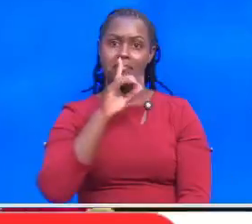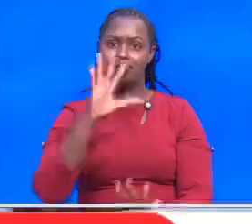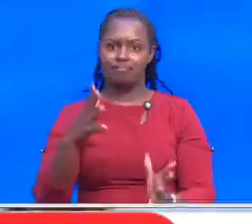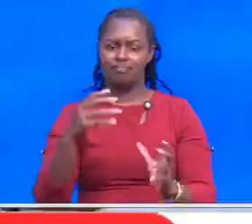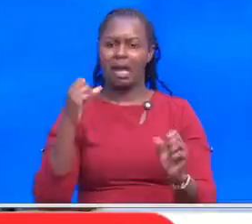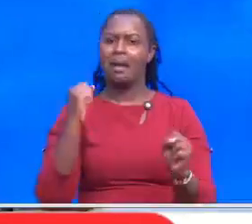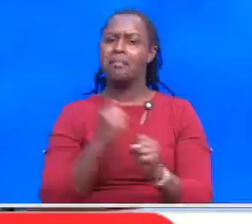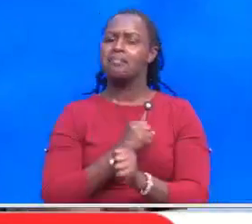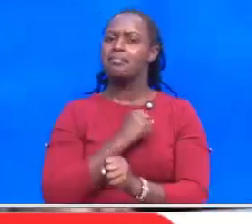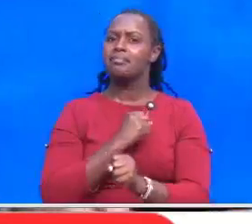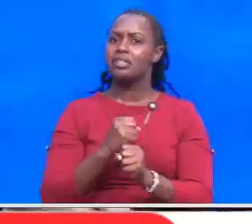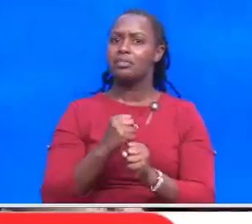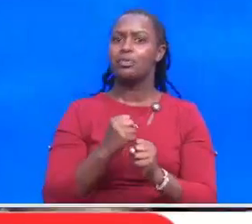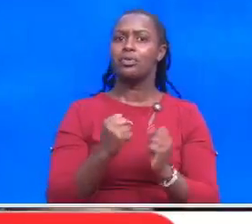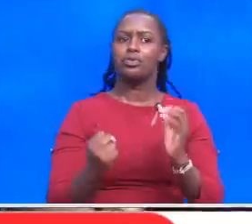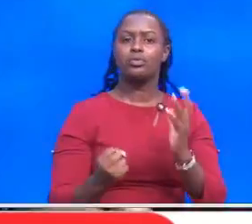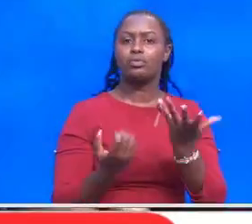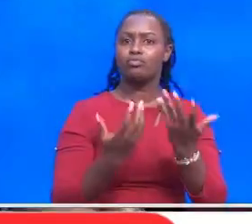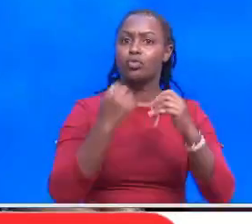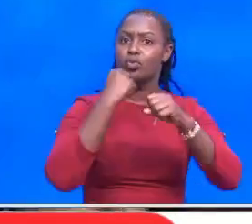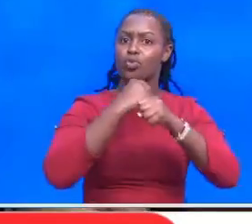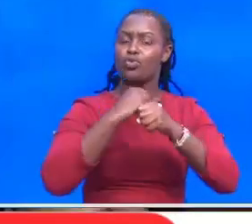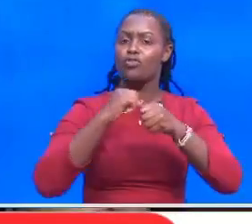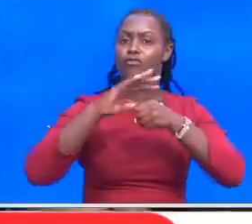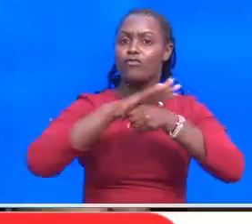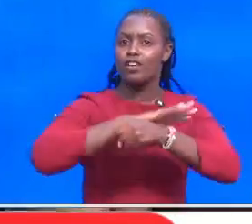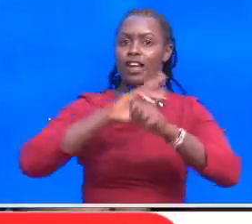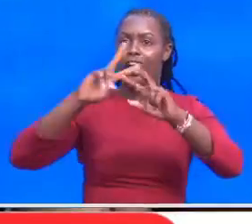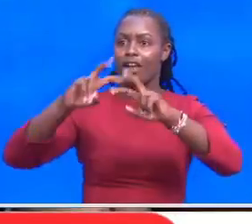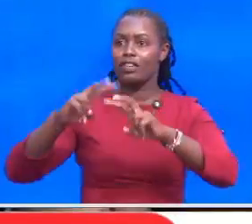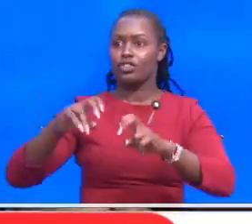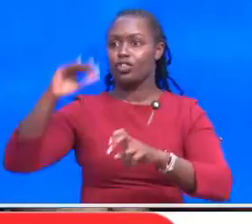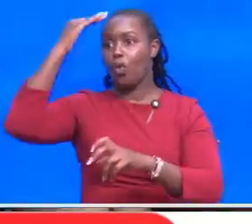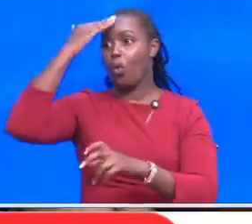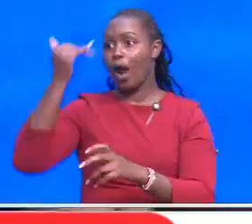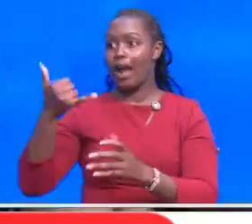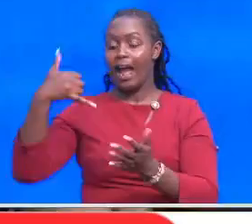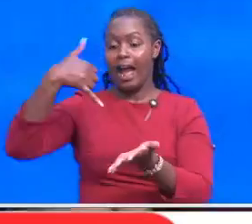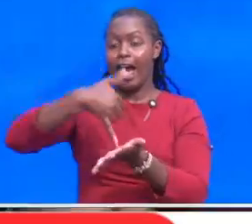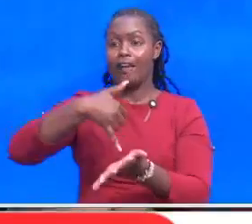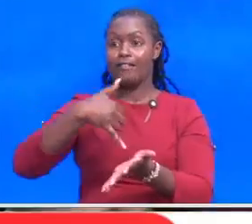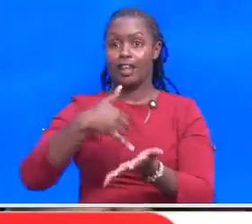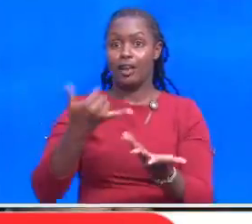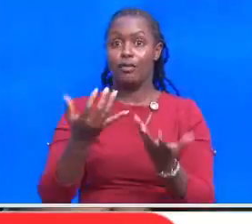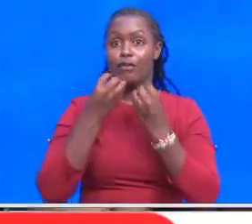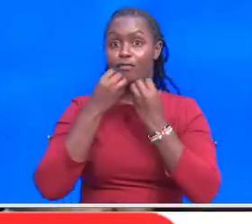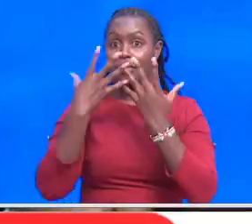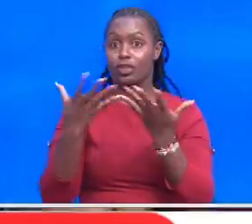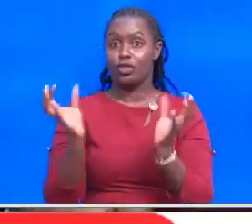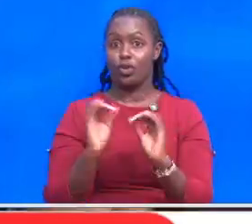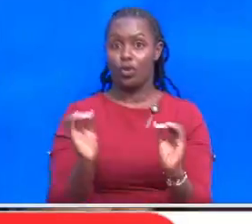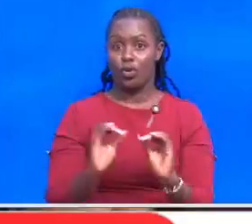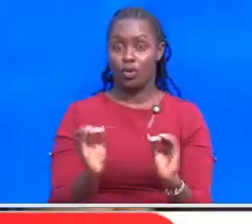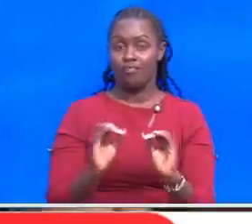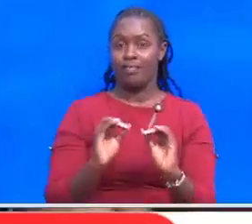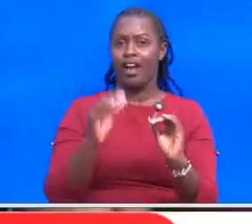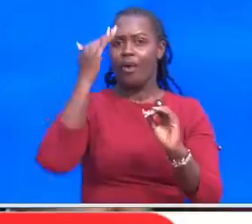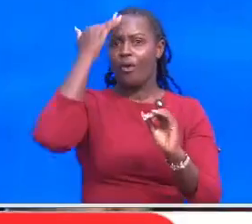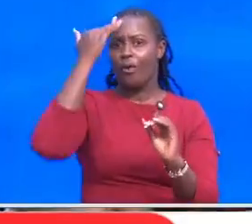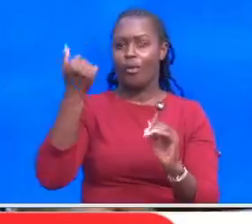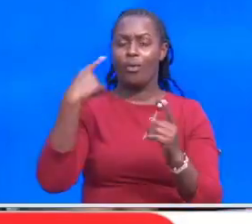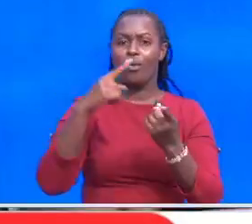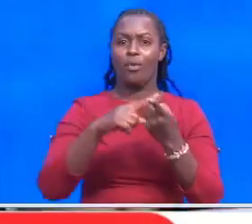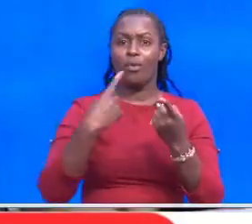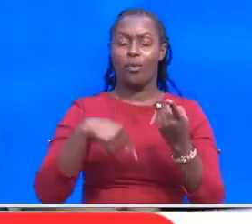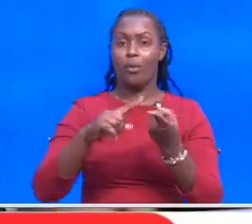impossible to execute full investigations due to the unavailability of information detailing purchasing prices